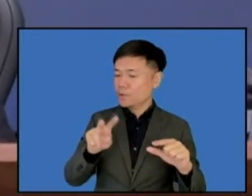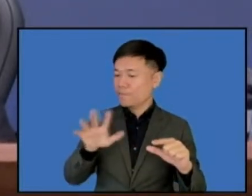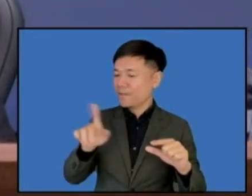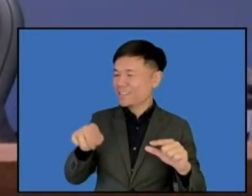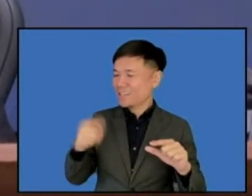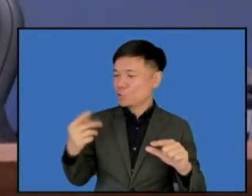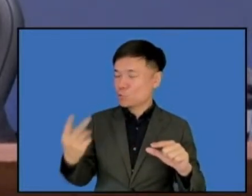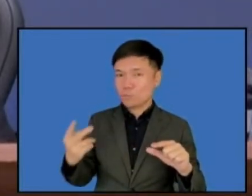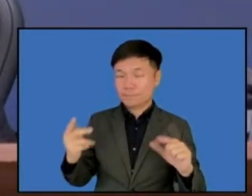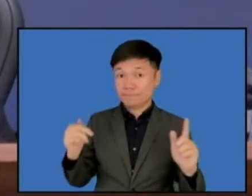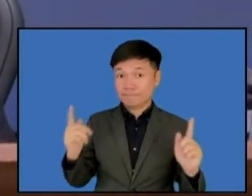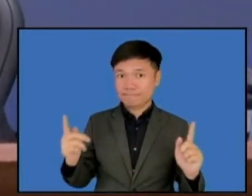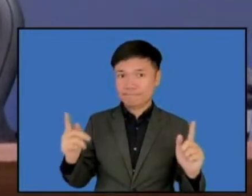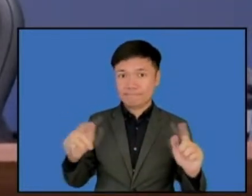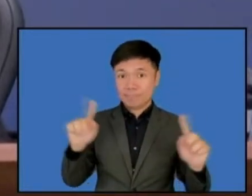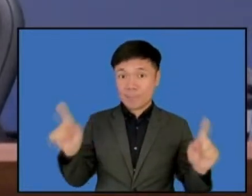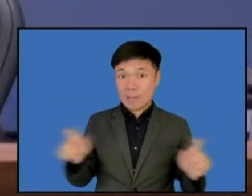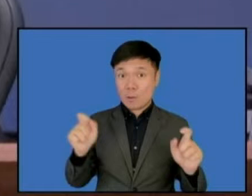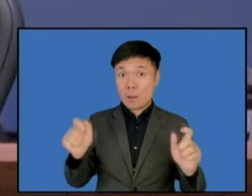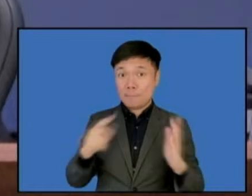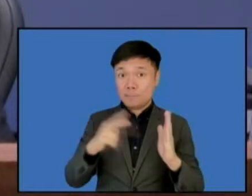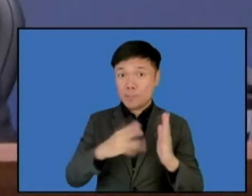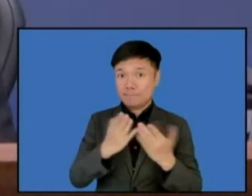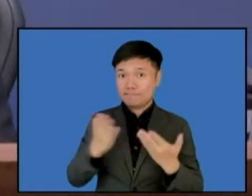ESCAP/GCM/2025/2, which read as follows.